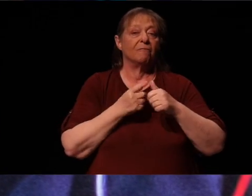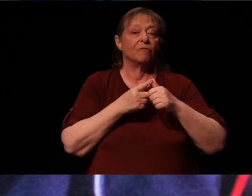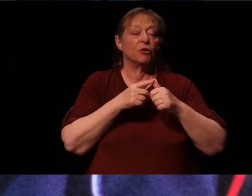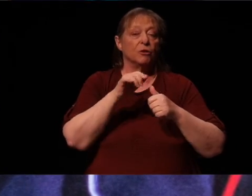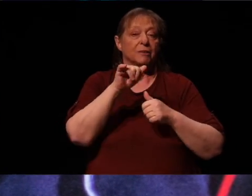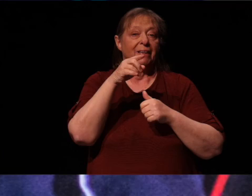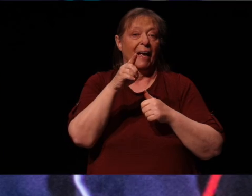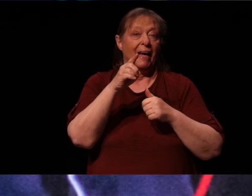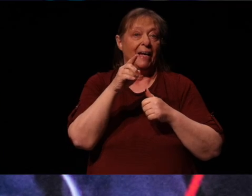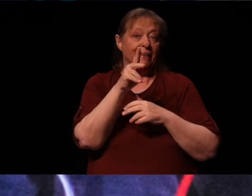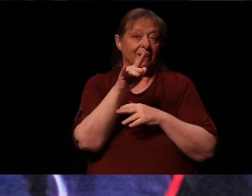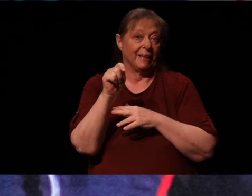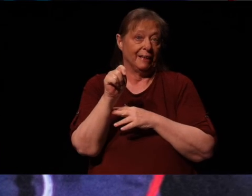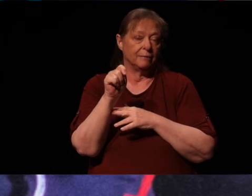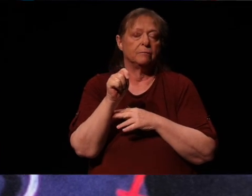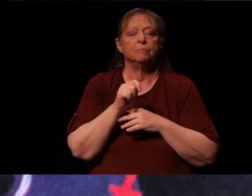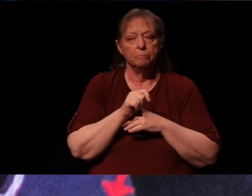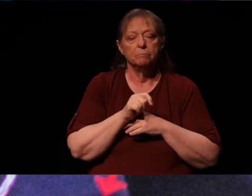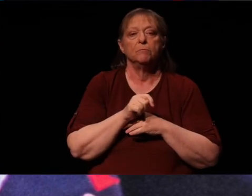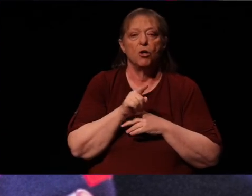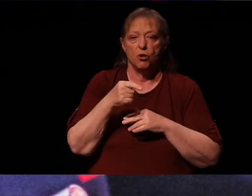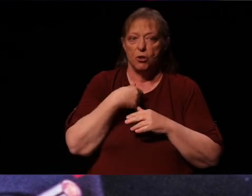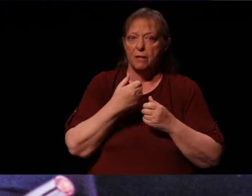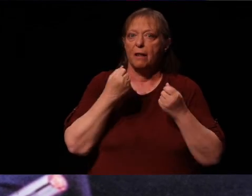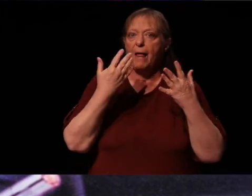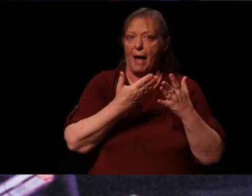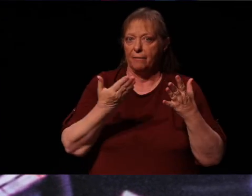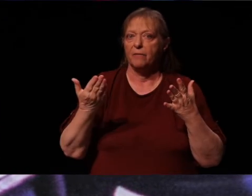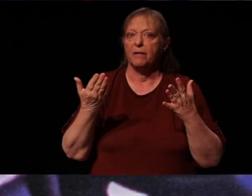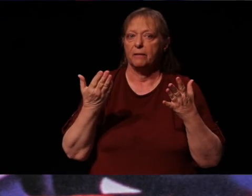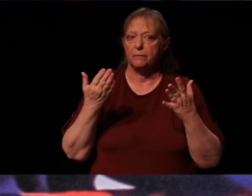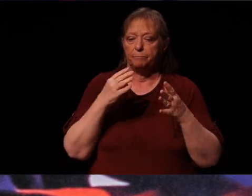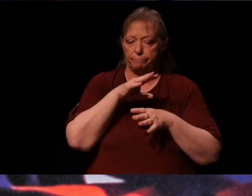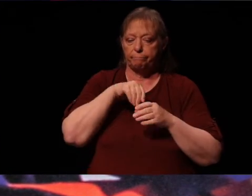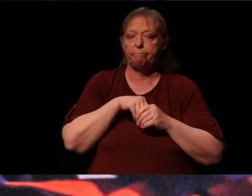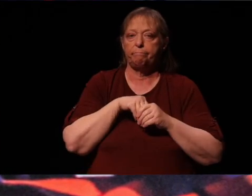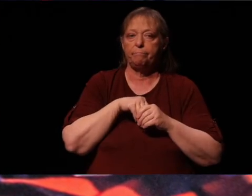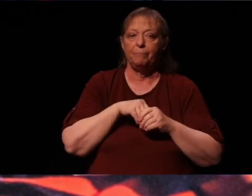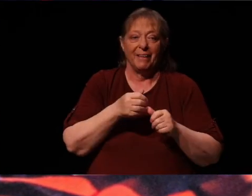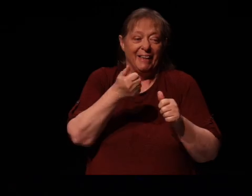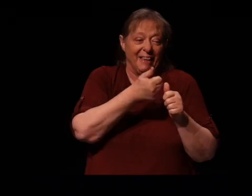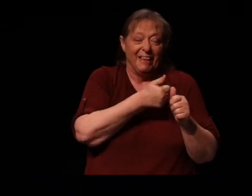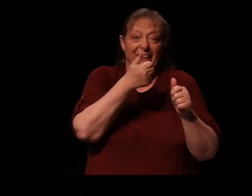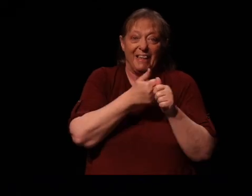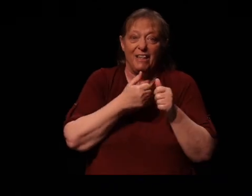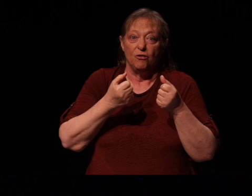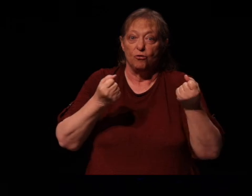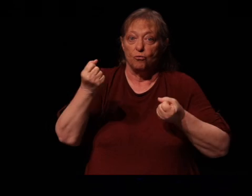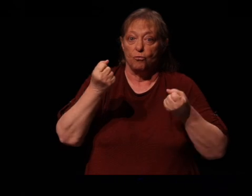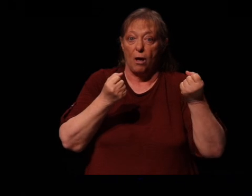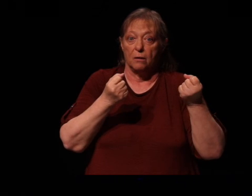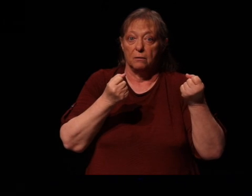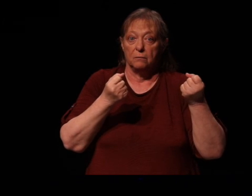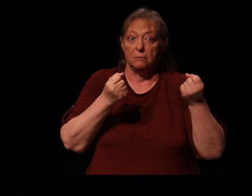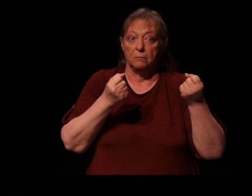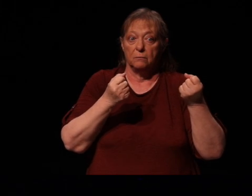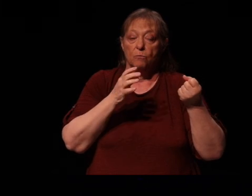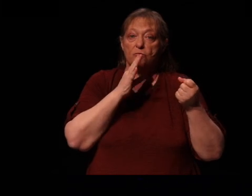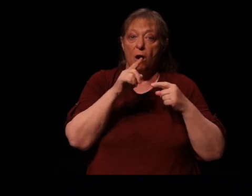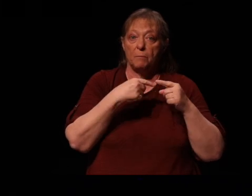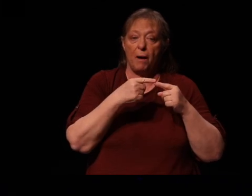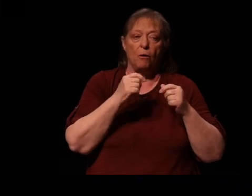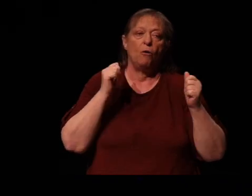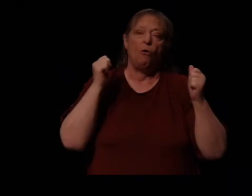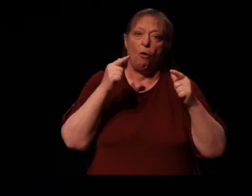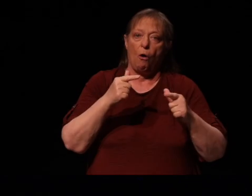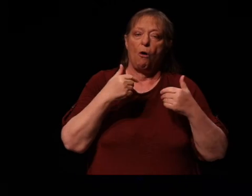She has a first aid kit. So she has a lot of things. So as you can see, each one of those trucks that we were